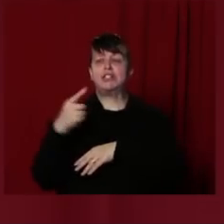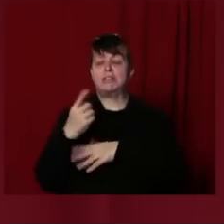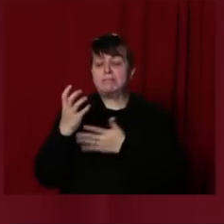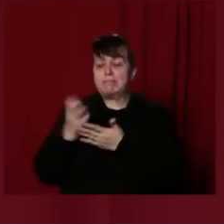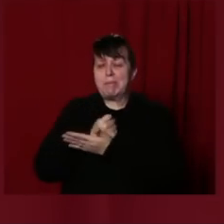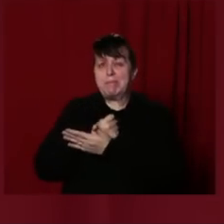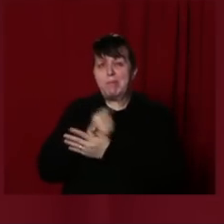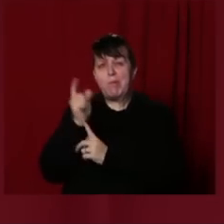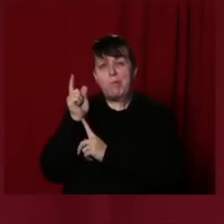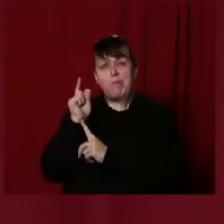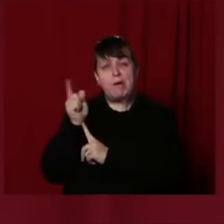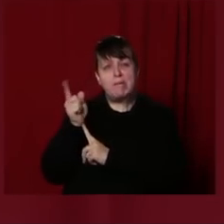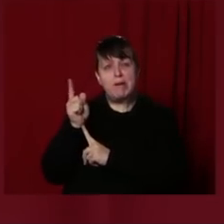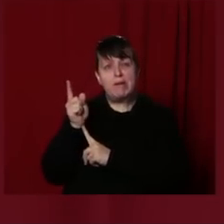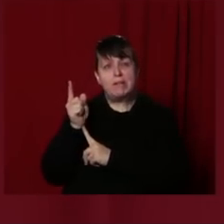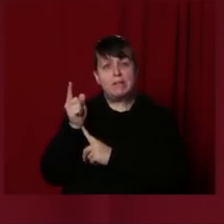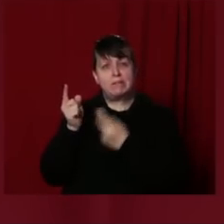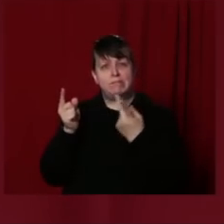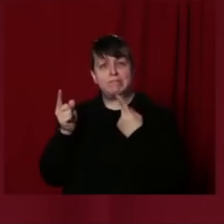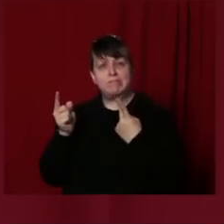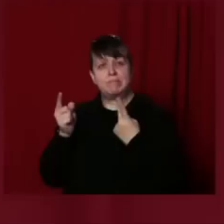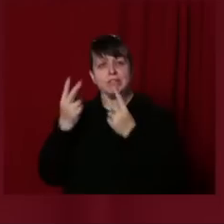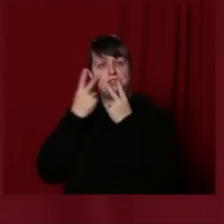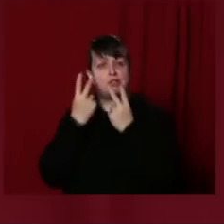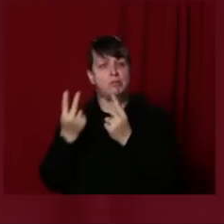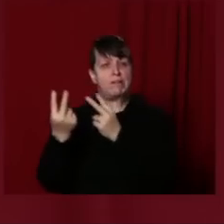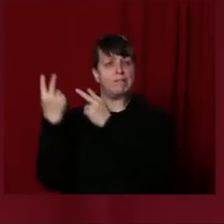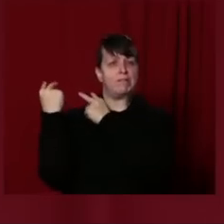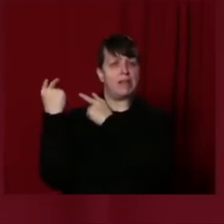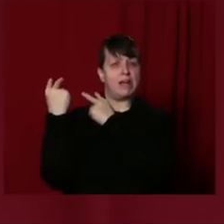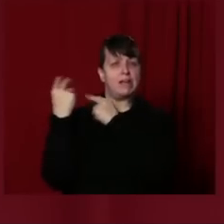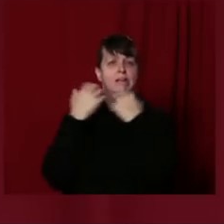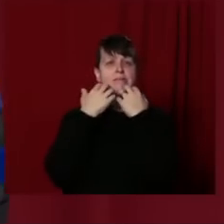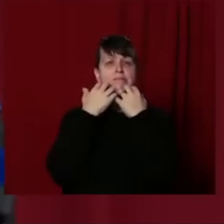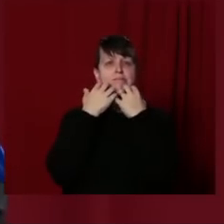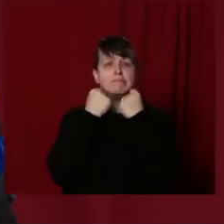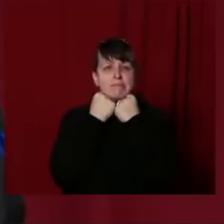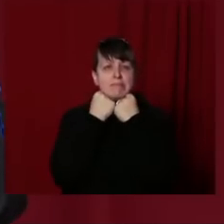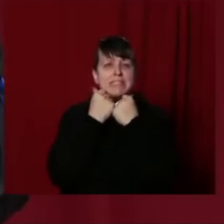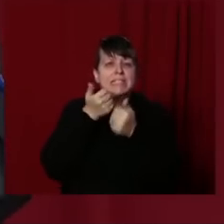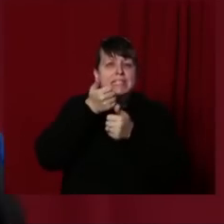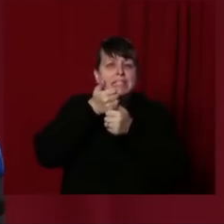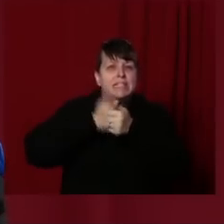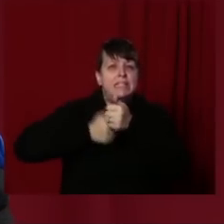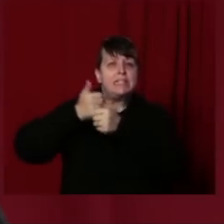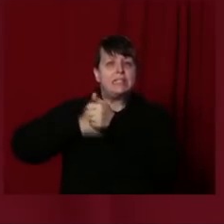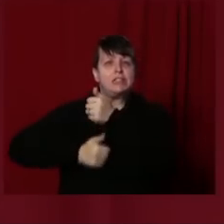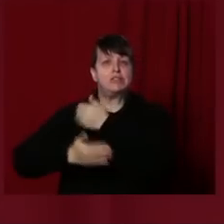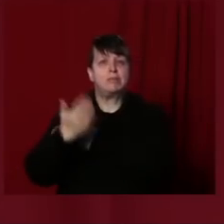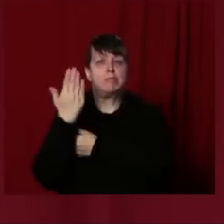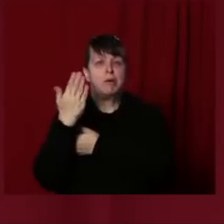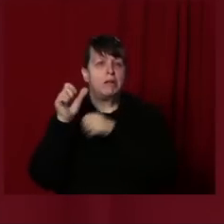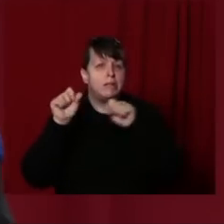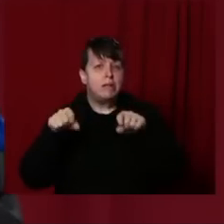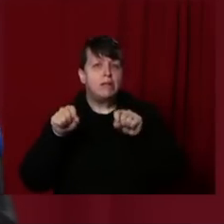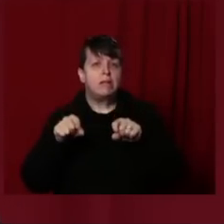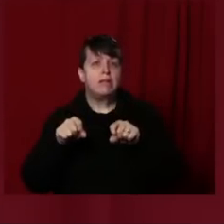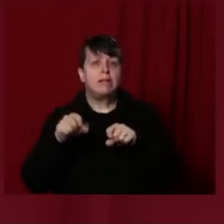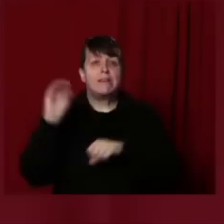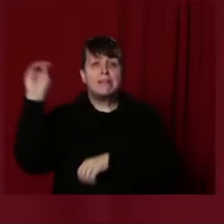short moment with me to reflect on how precious each morning can be. The